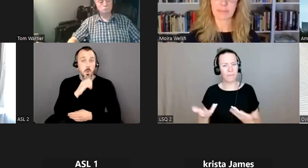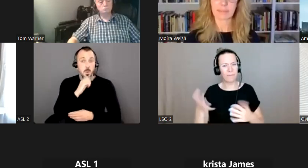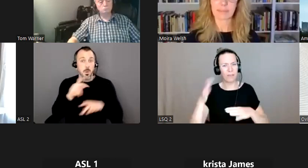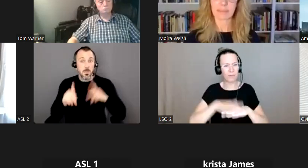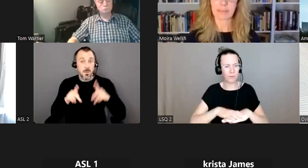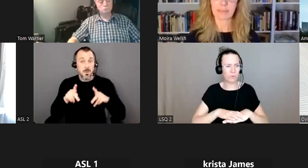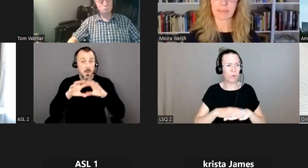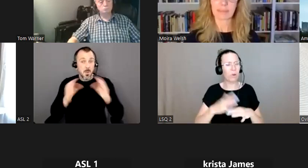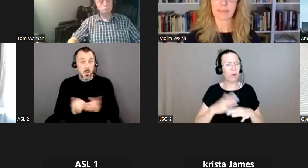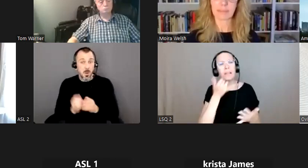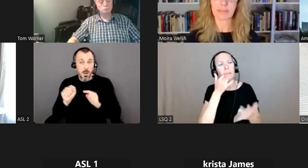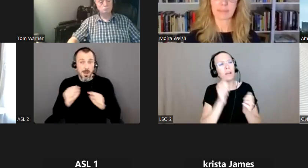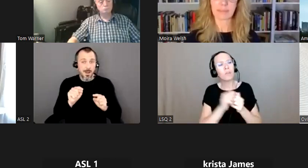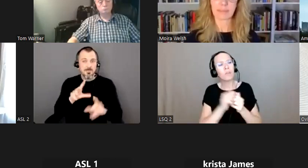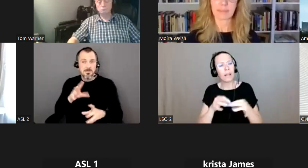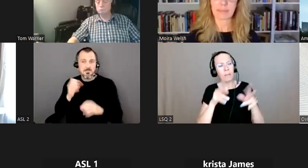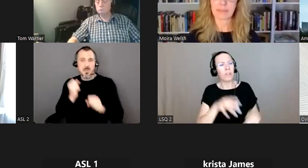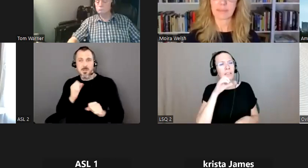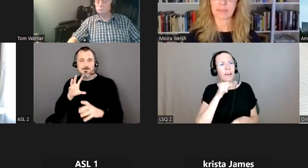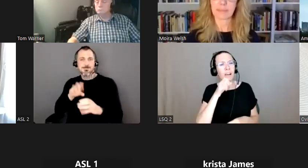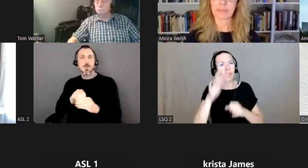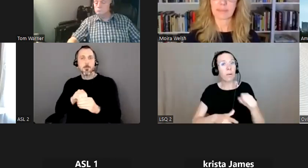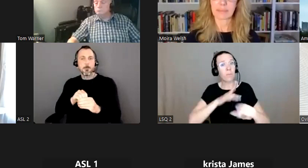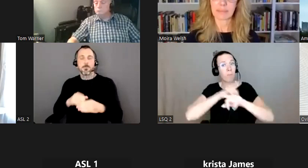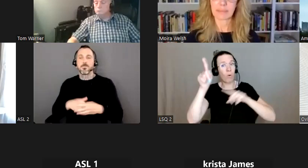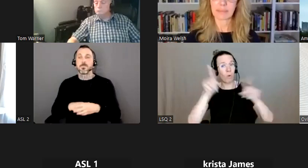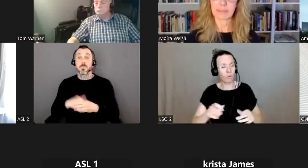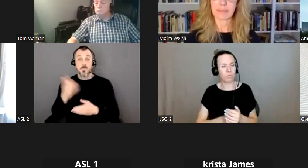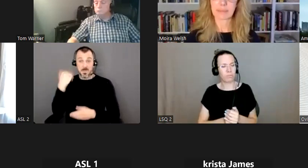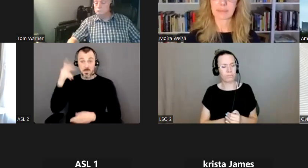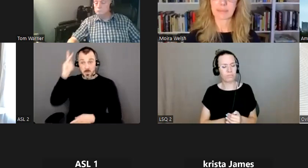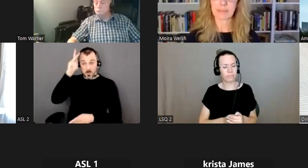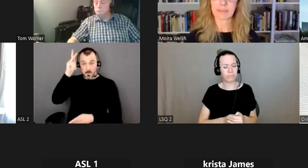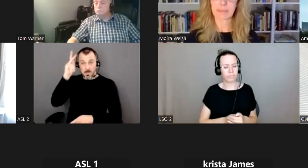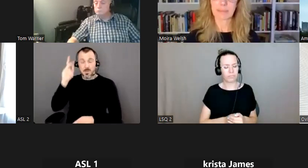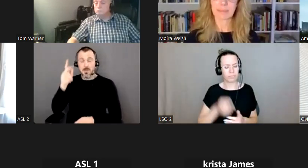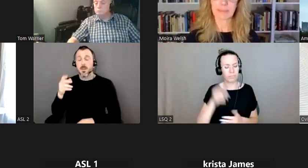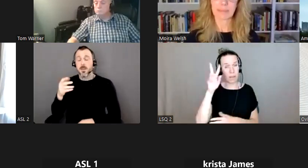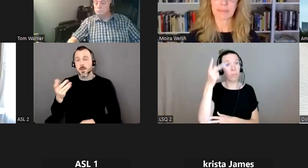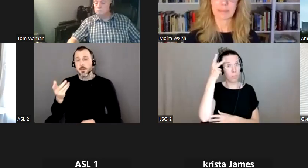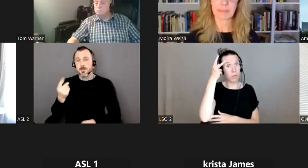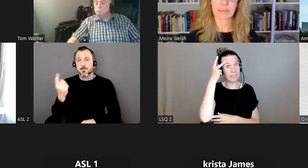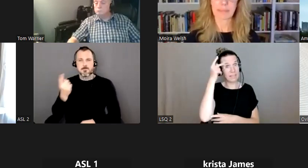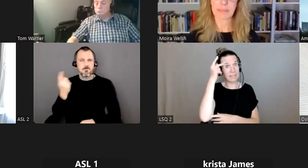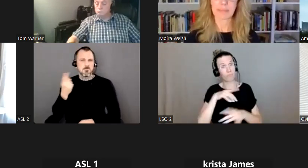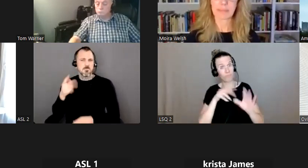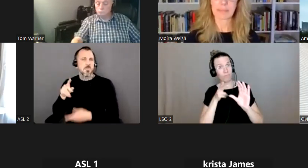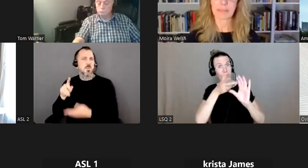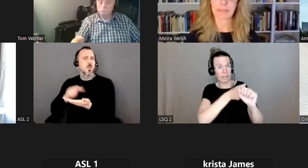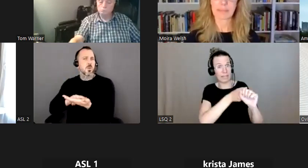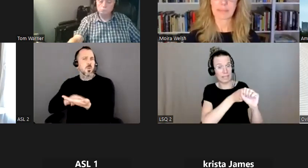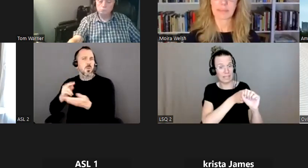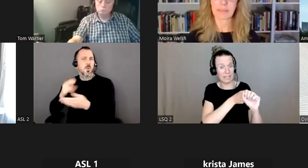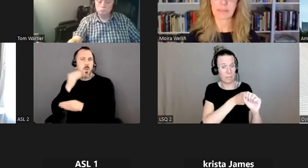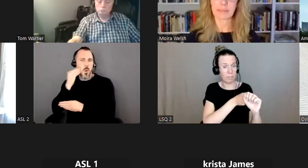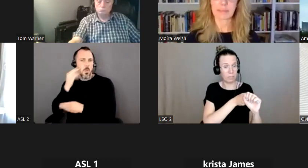world. Politically, I was very much involved in looking at nursing homes when one of my first speeches in